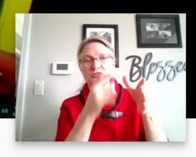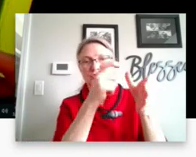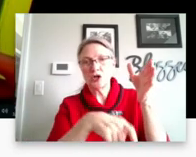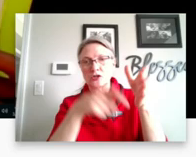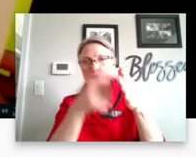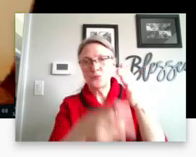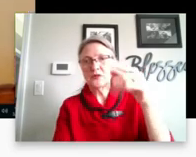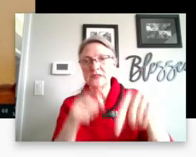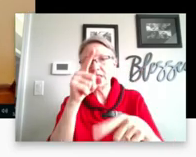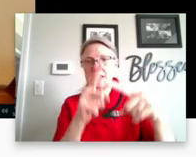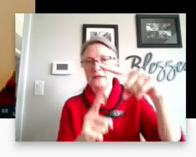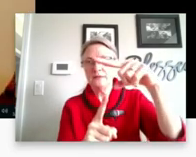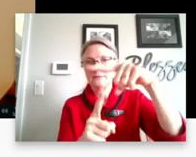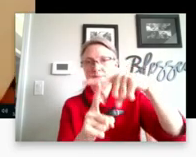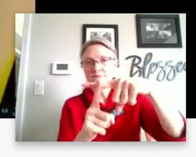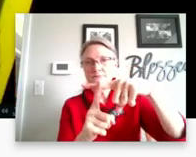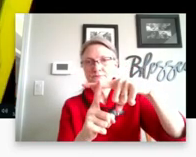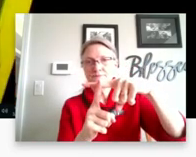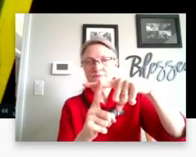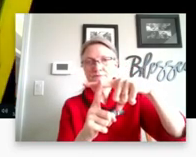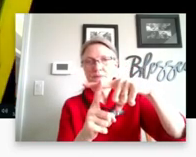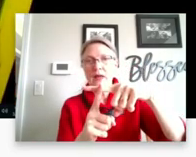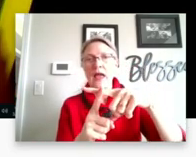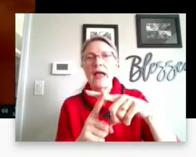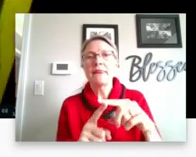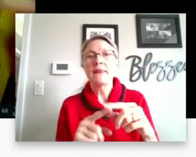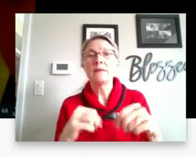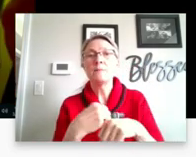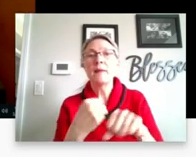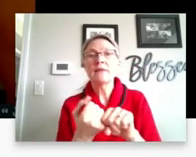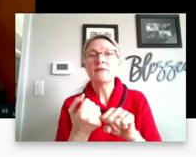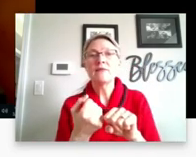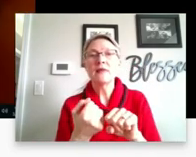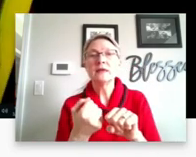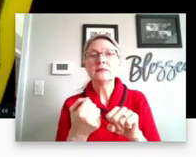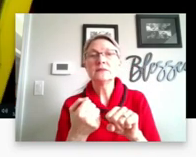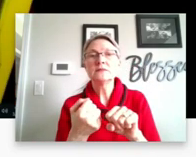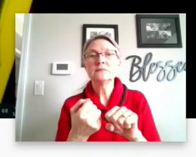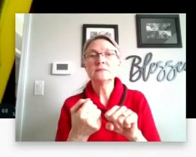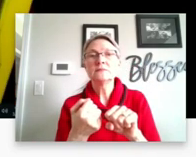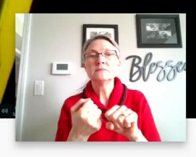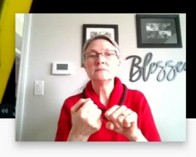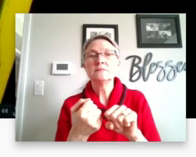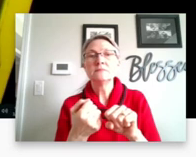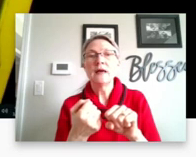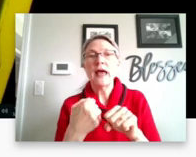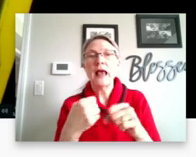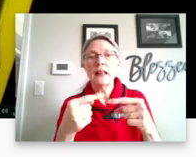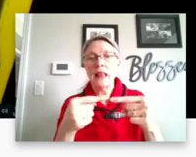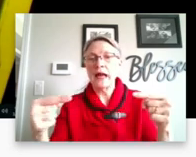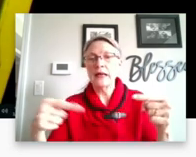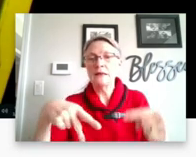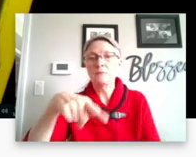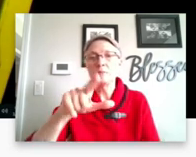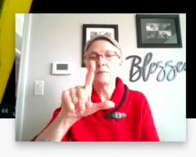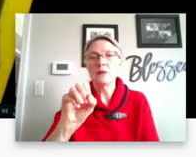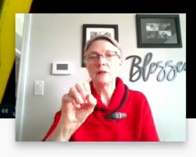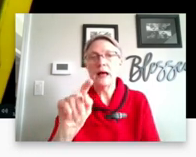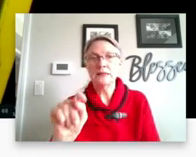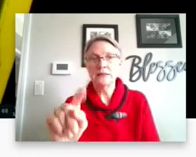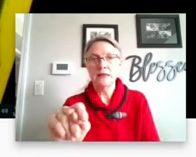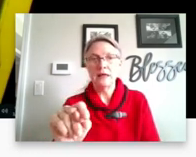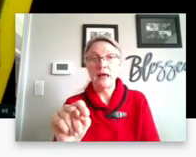paper pencil. And then you are going to turn that T-chart into a line plot. And